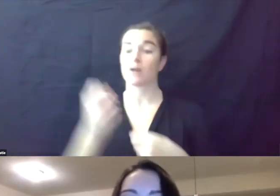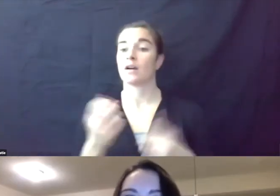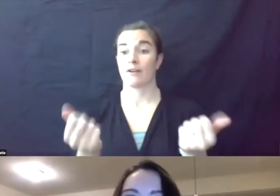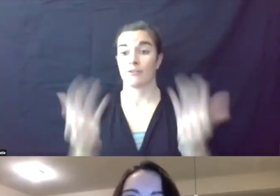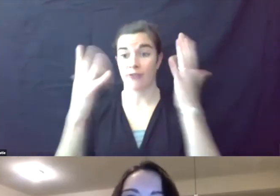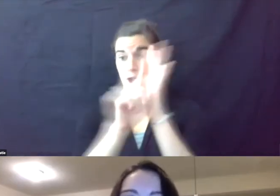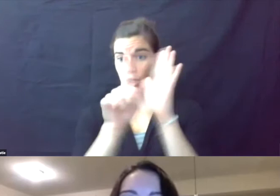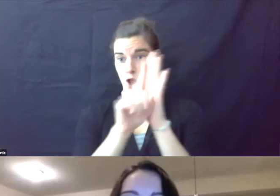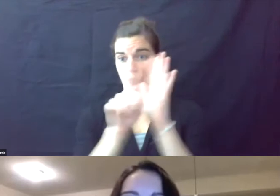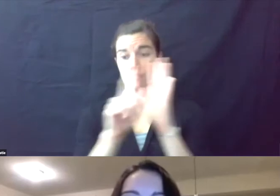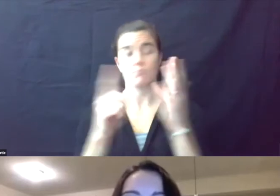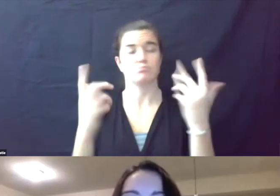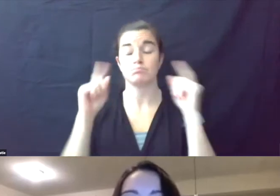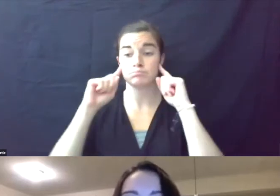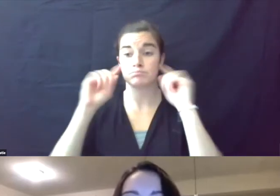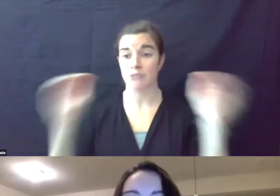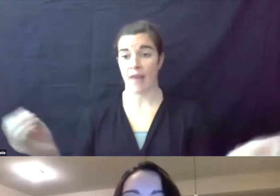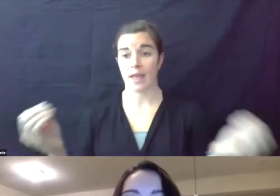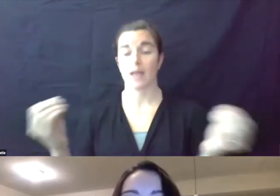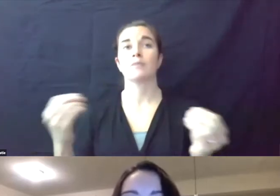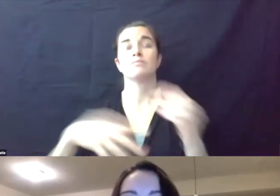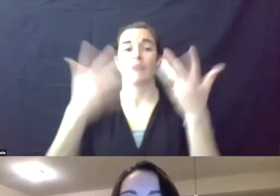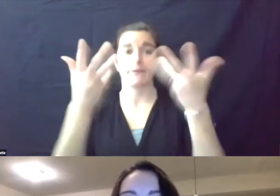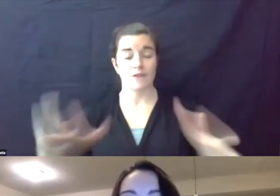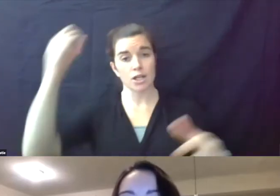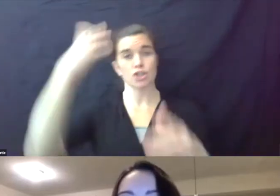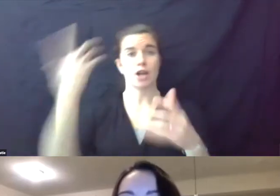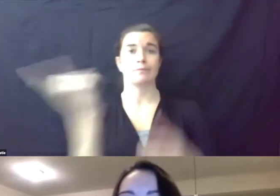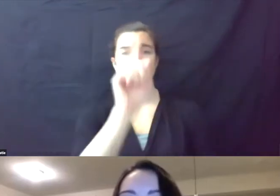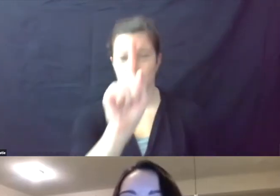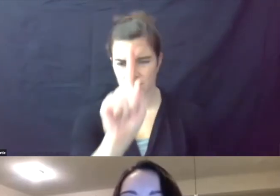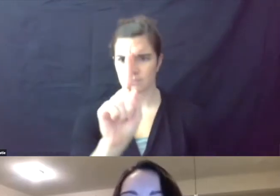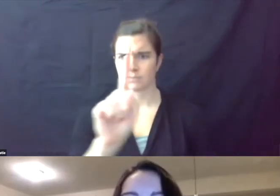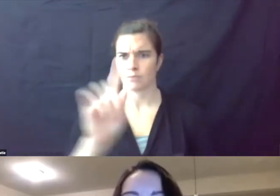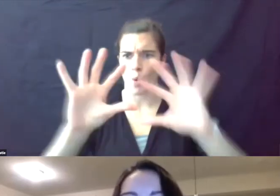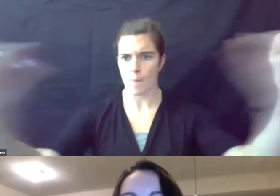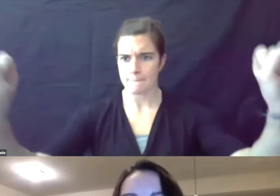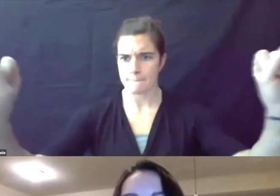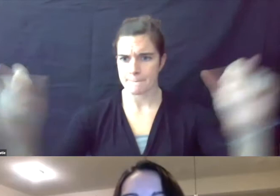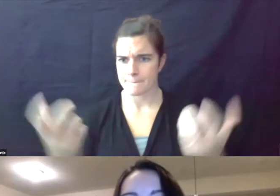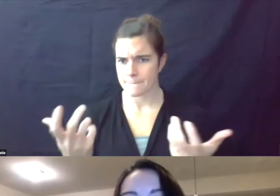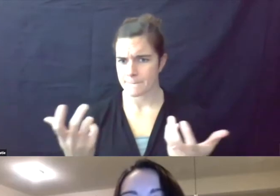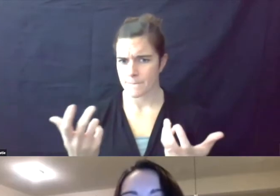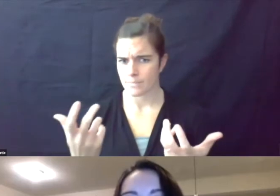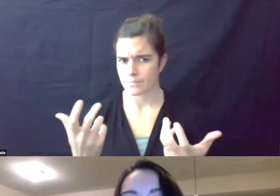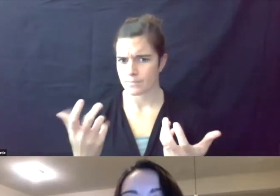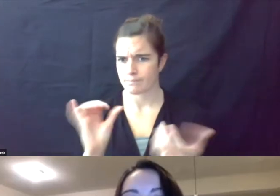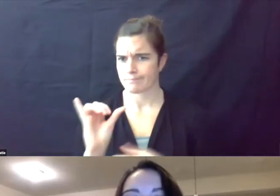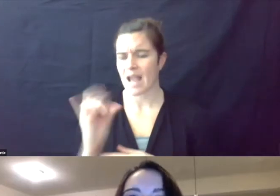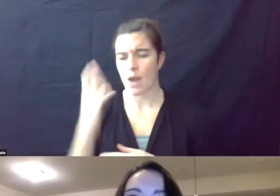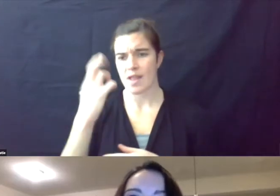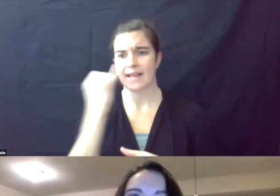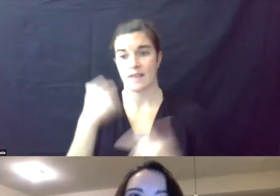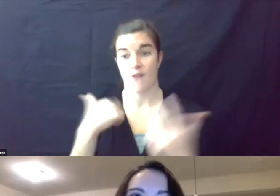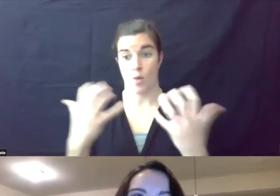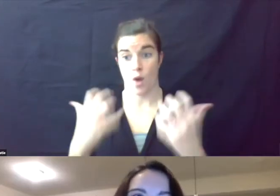shower, everyone had evacuated. So I knew that if I wanted to live alone at some point, I